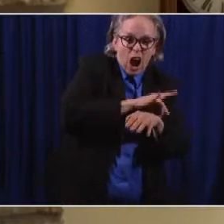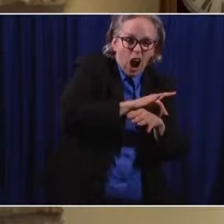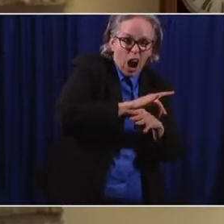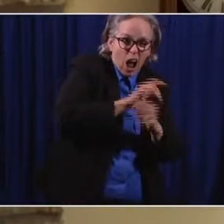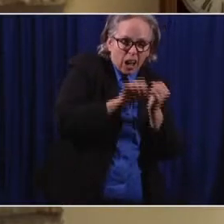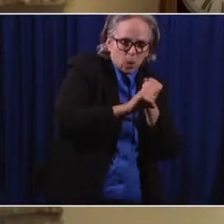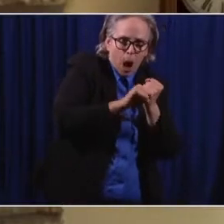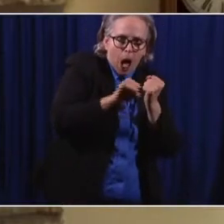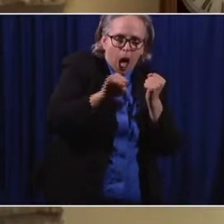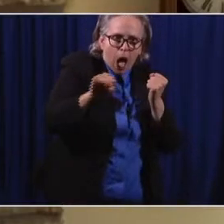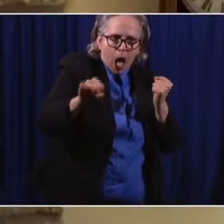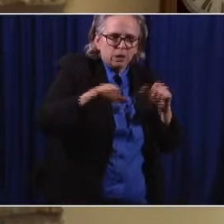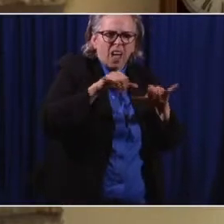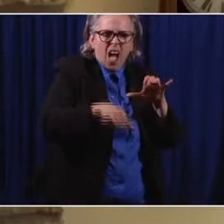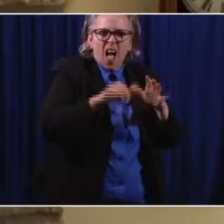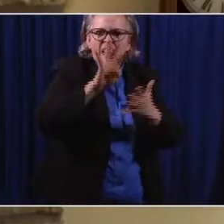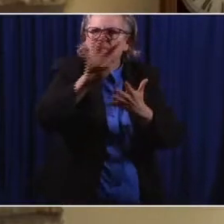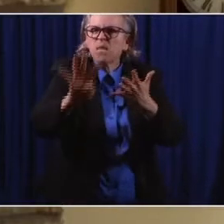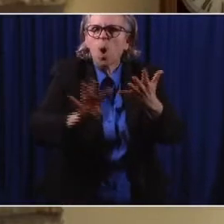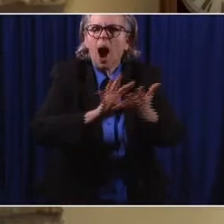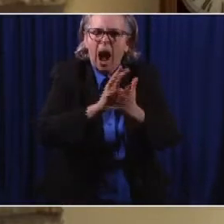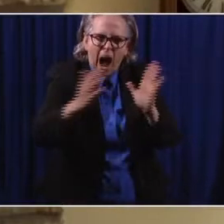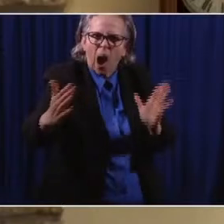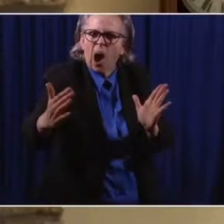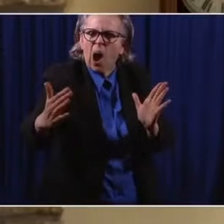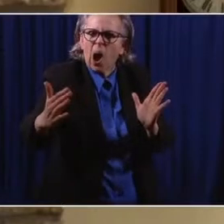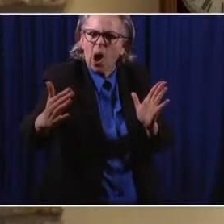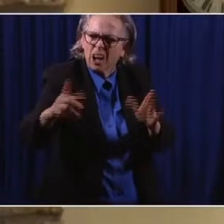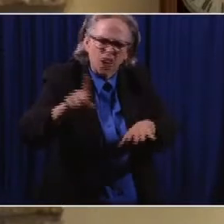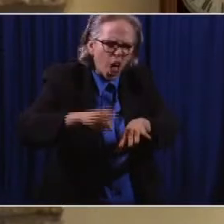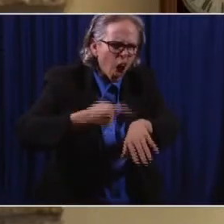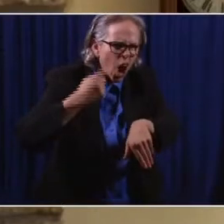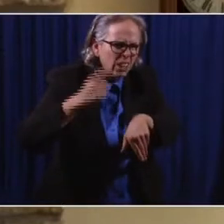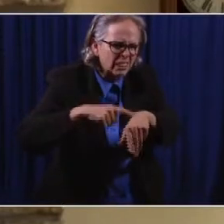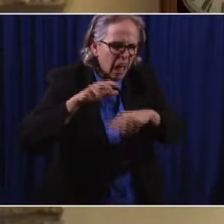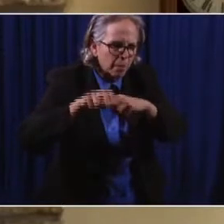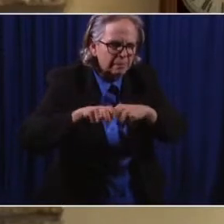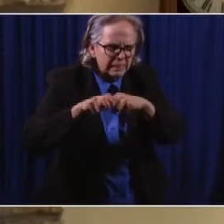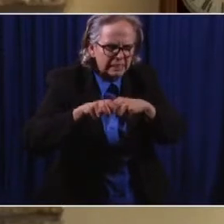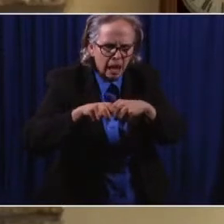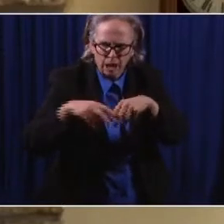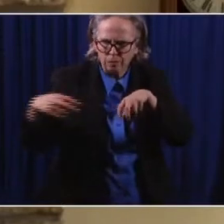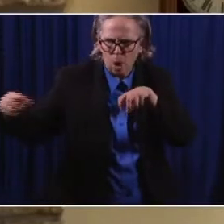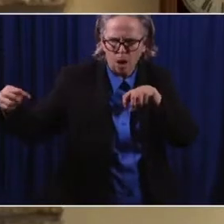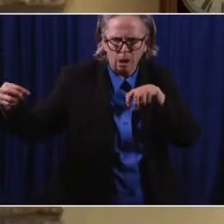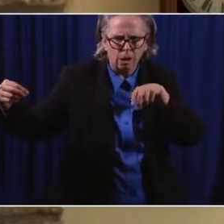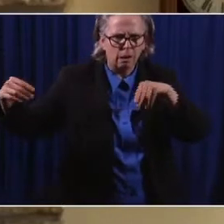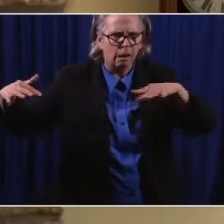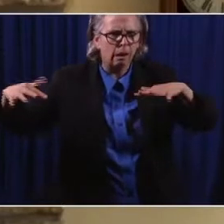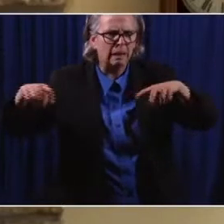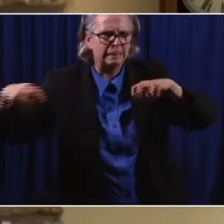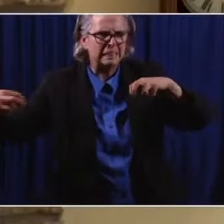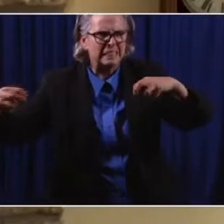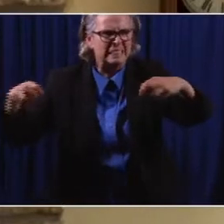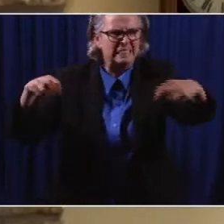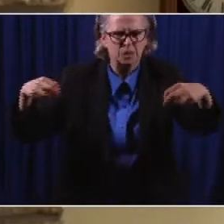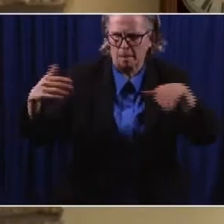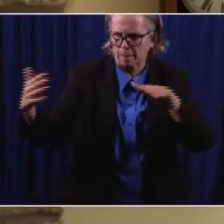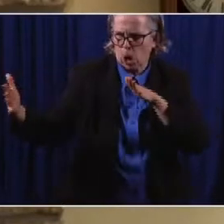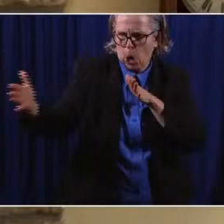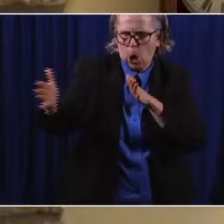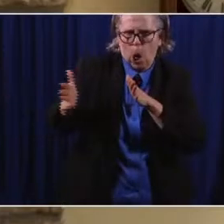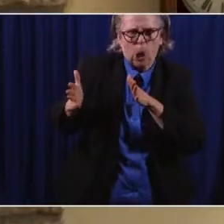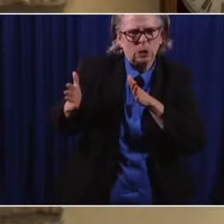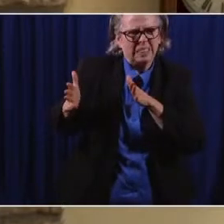up to close to 4 hours. So it's a long time to be in your seat. And so the proximity is certainly there. So you want to keep people spread